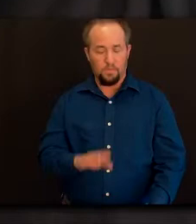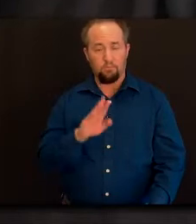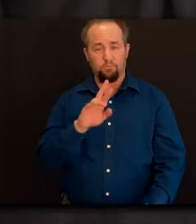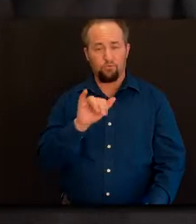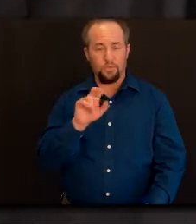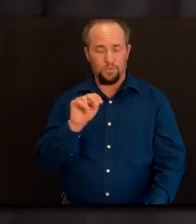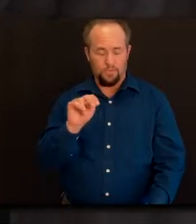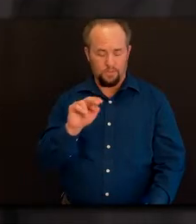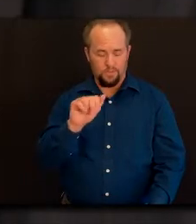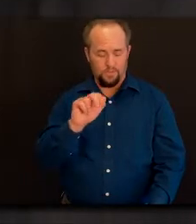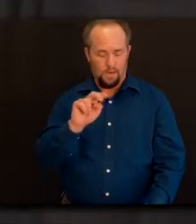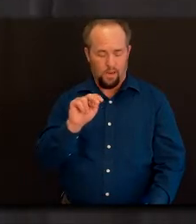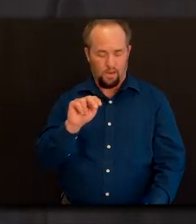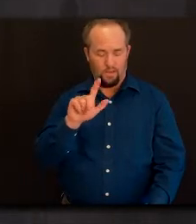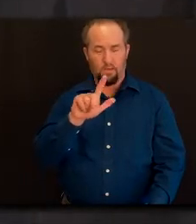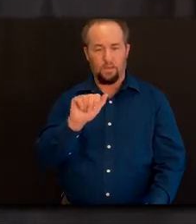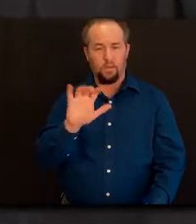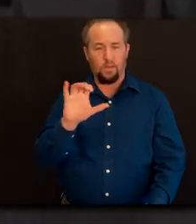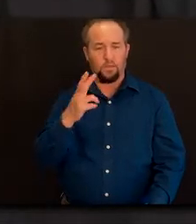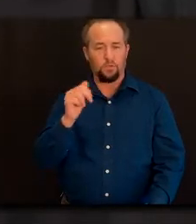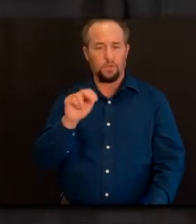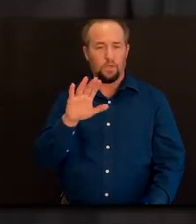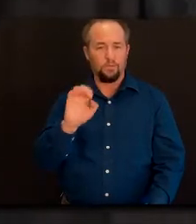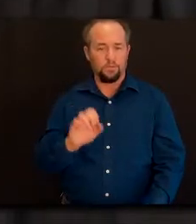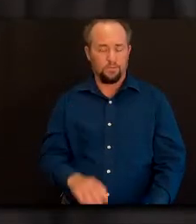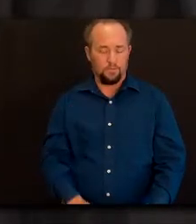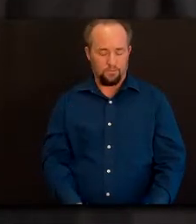Bryn Ann LaChance.